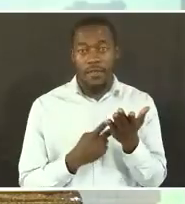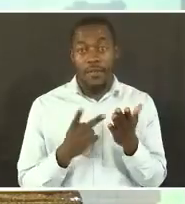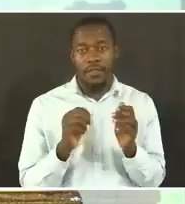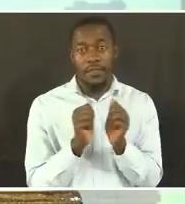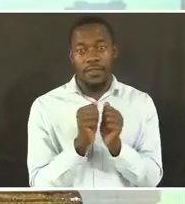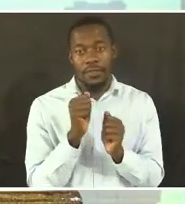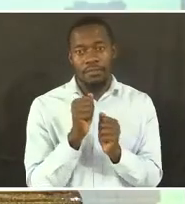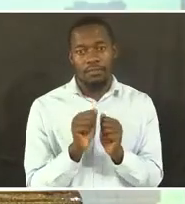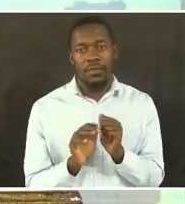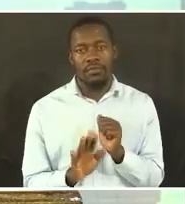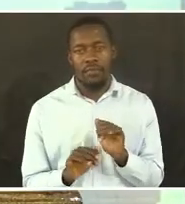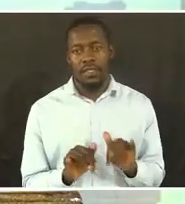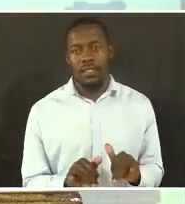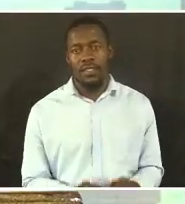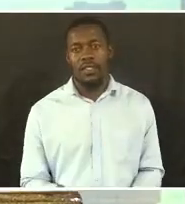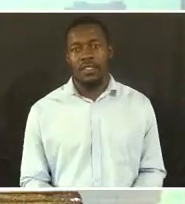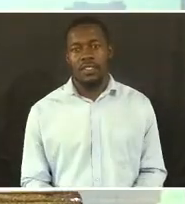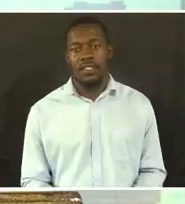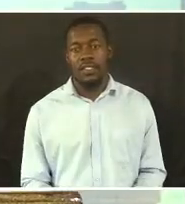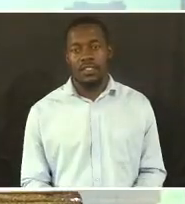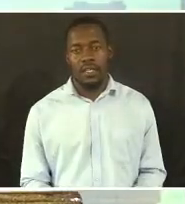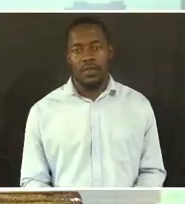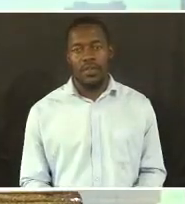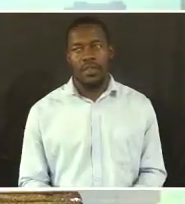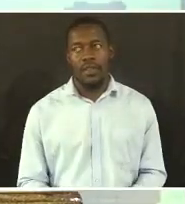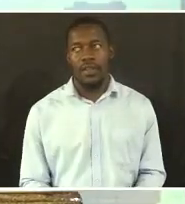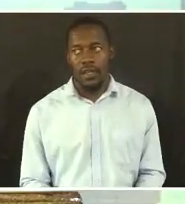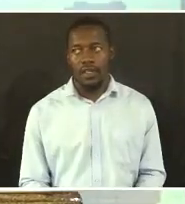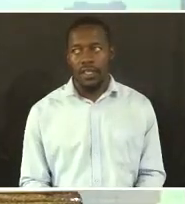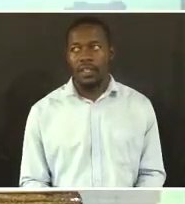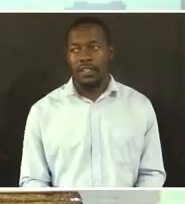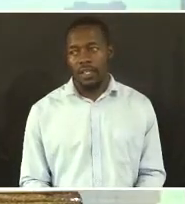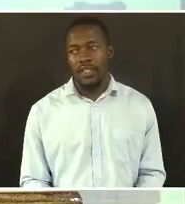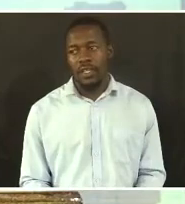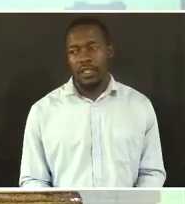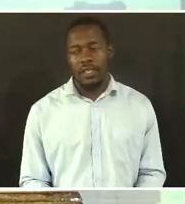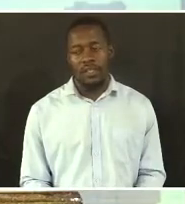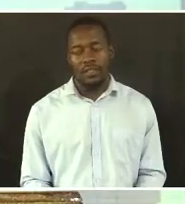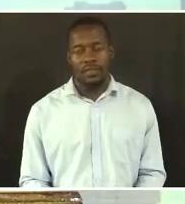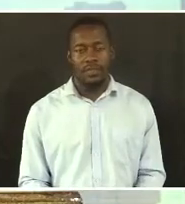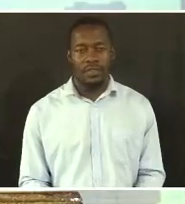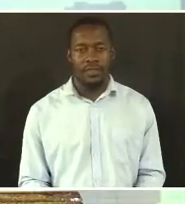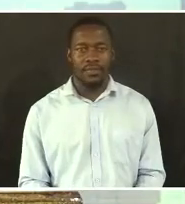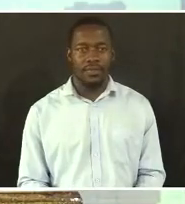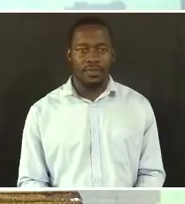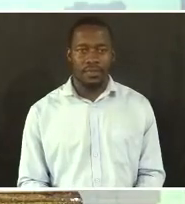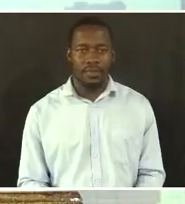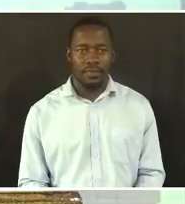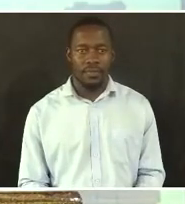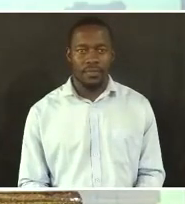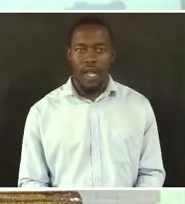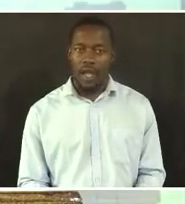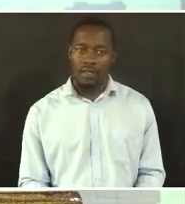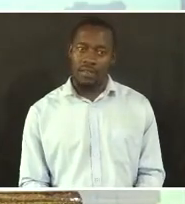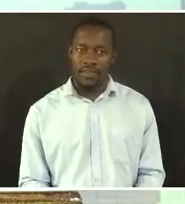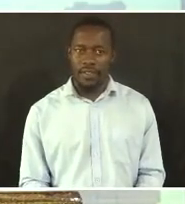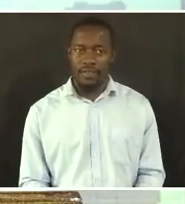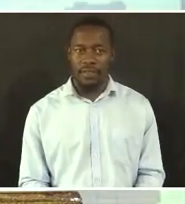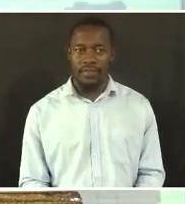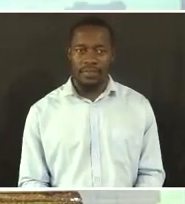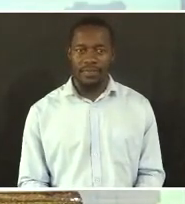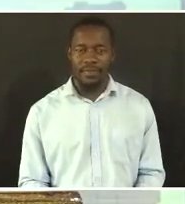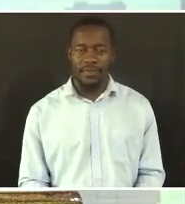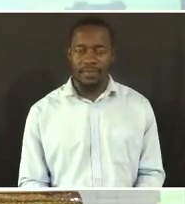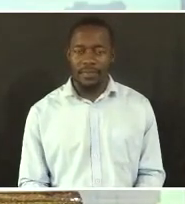25, and unto one he gave 5 talents. The first one was given how many